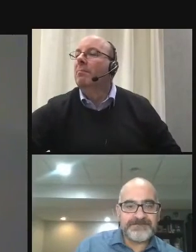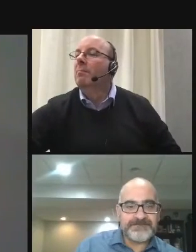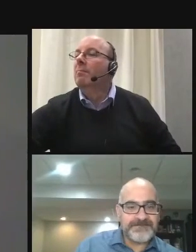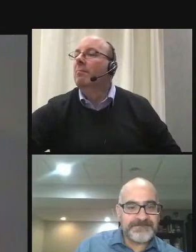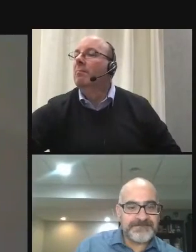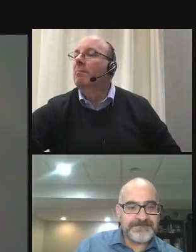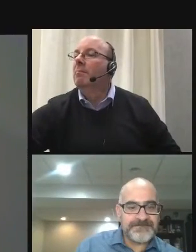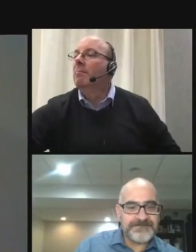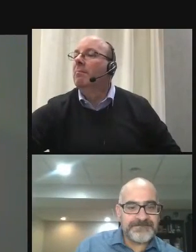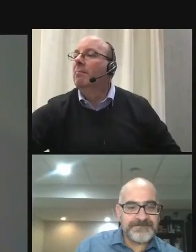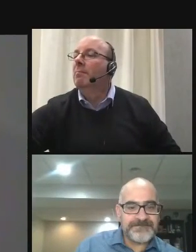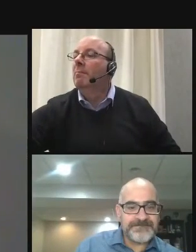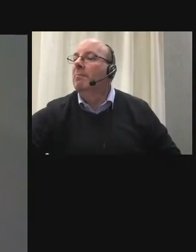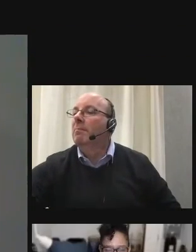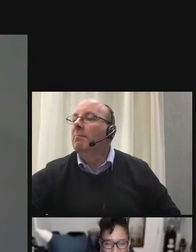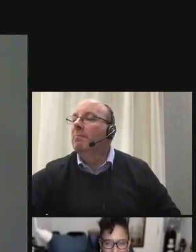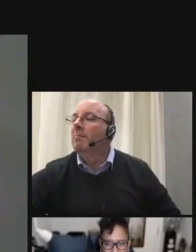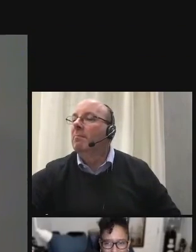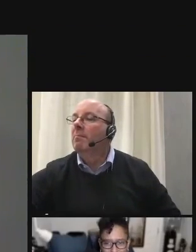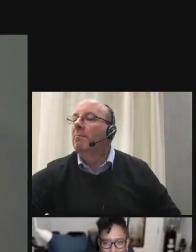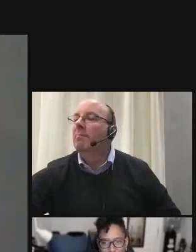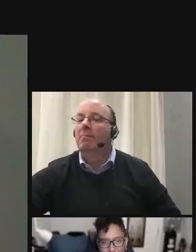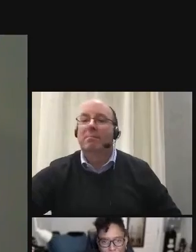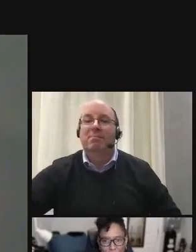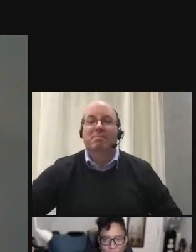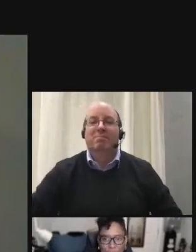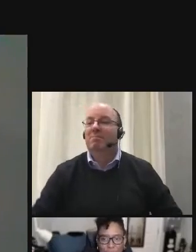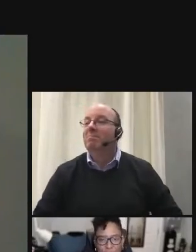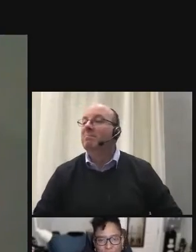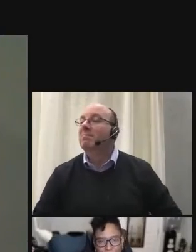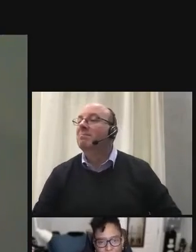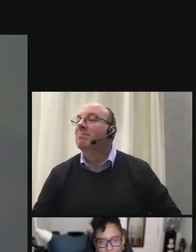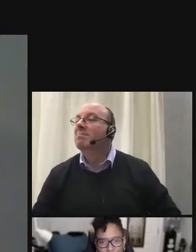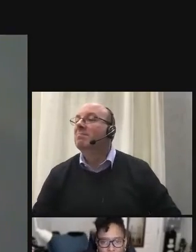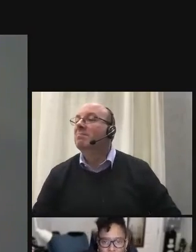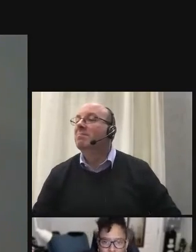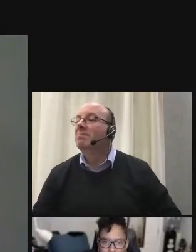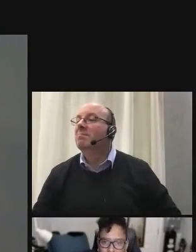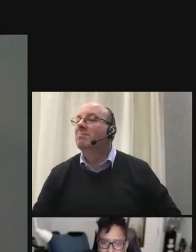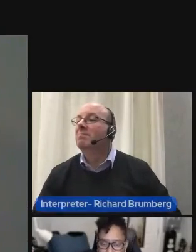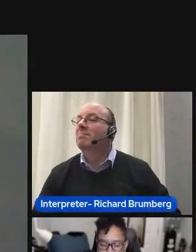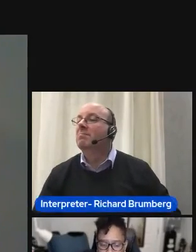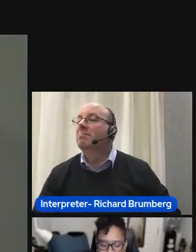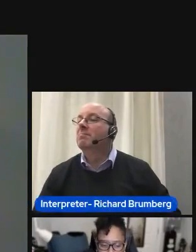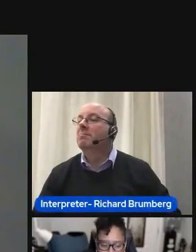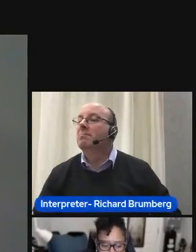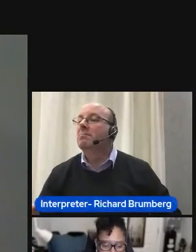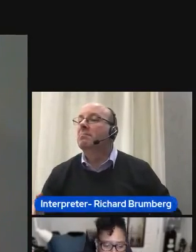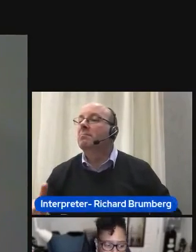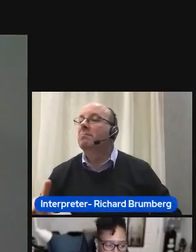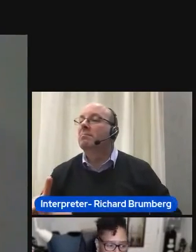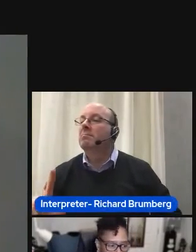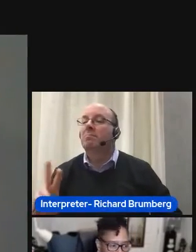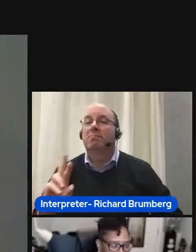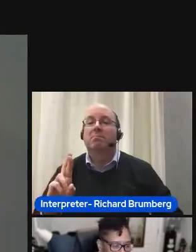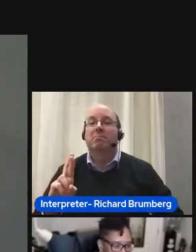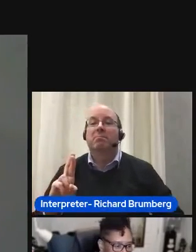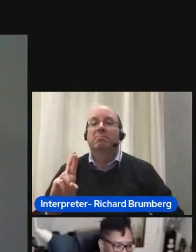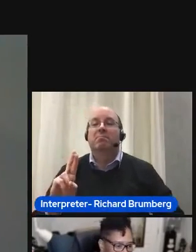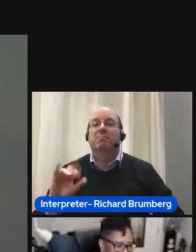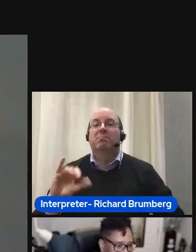So, again, thank you, Rich. I really appreciate Federation's commitment. I appreciate everyone's commitment